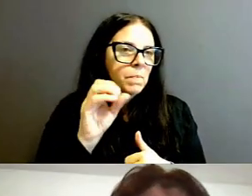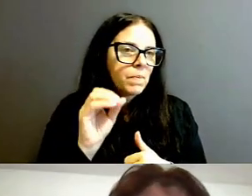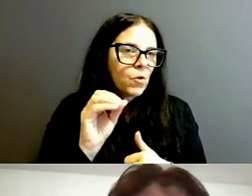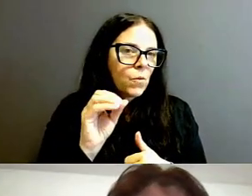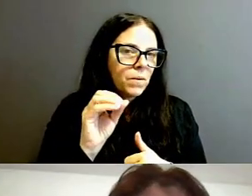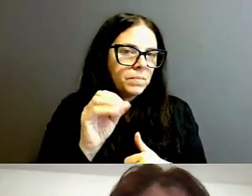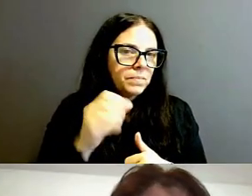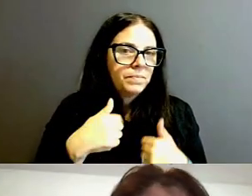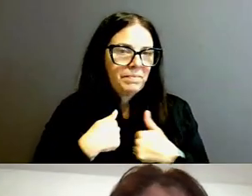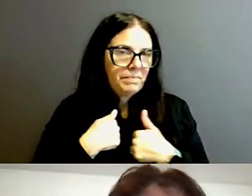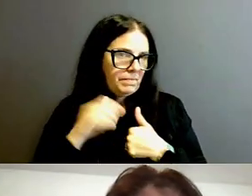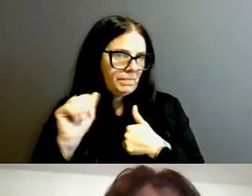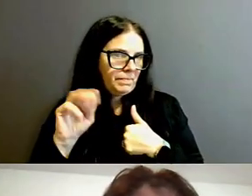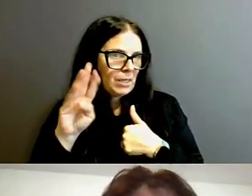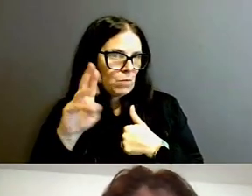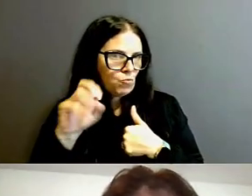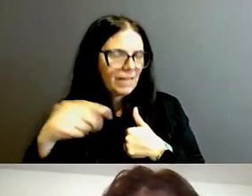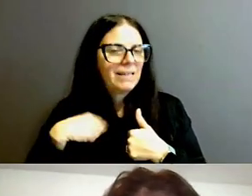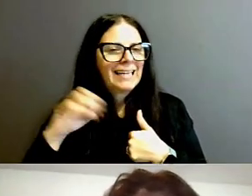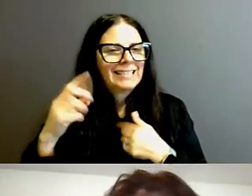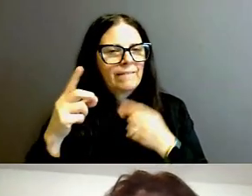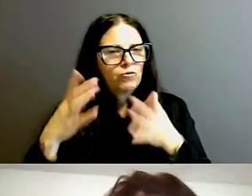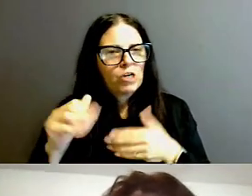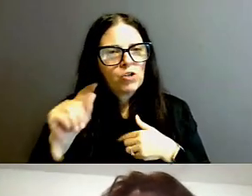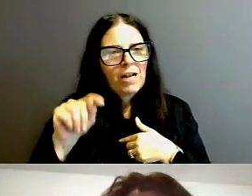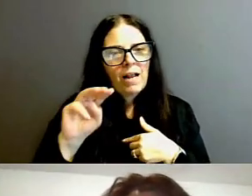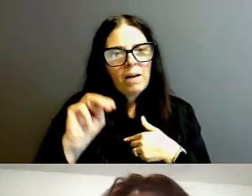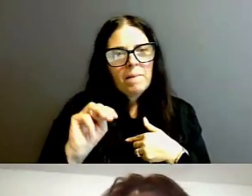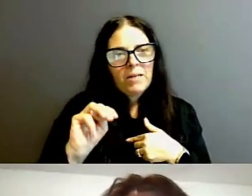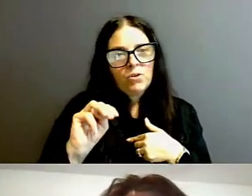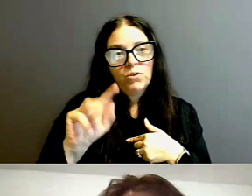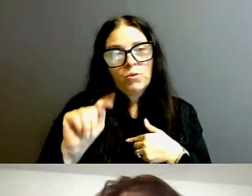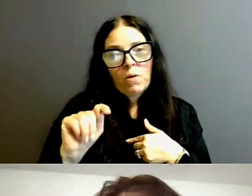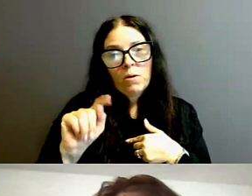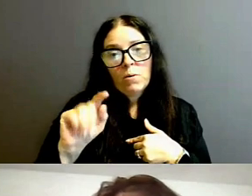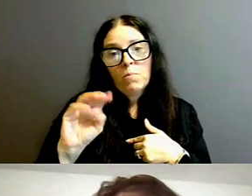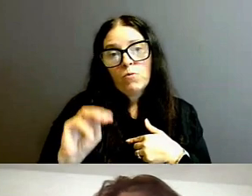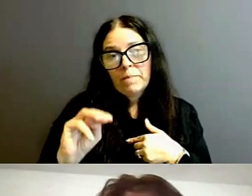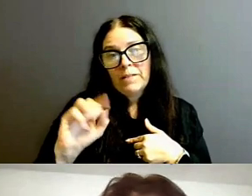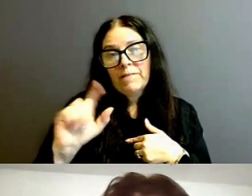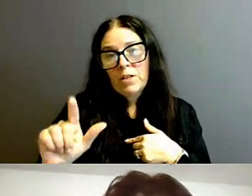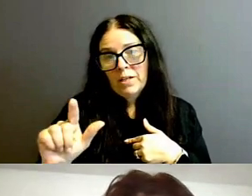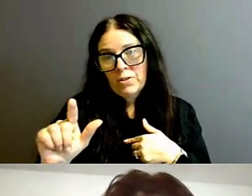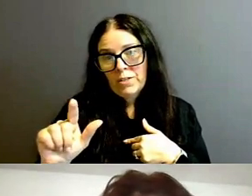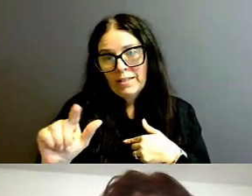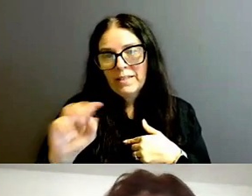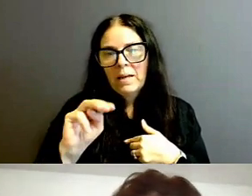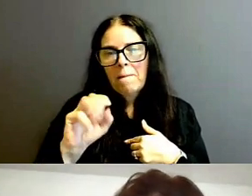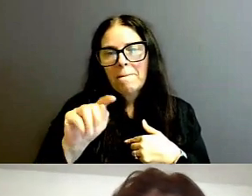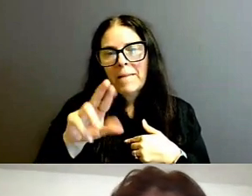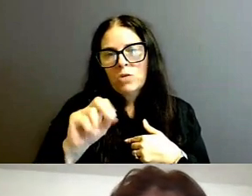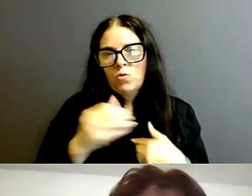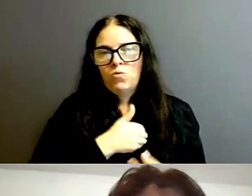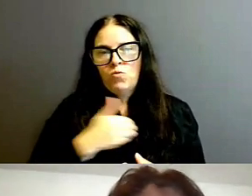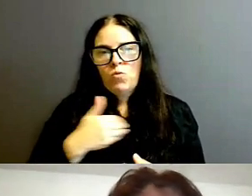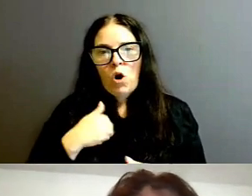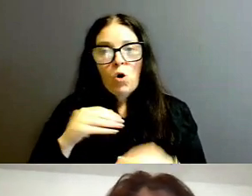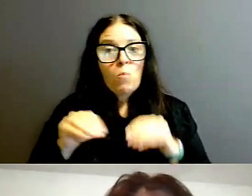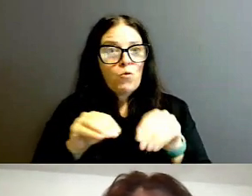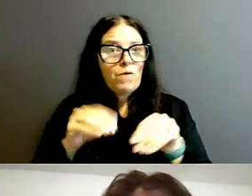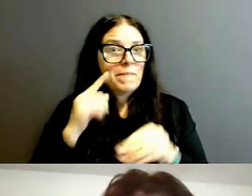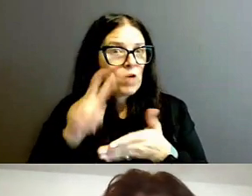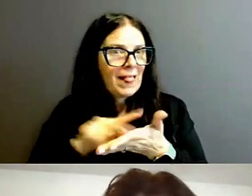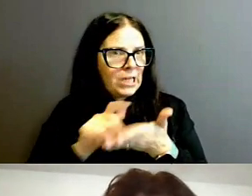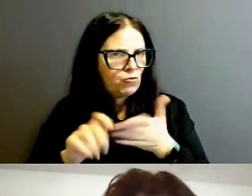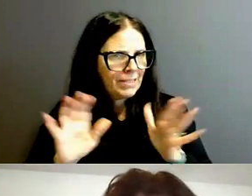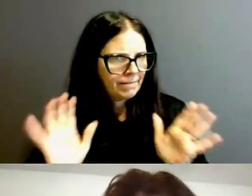I'm Ambreen. I'm the Executive Director at Metro Toronto Movement for Literacy. And before I introduce Susan, who's our project lead for